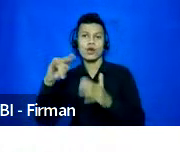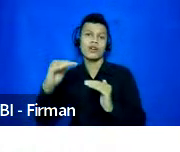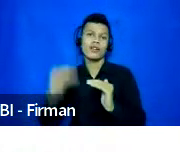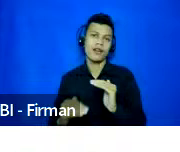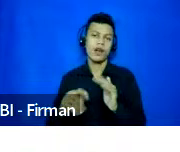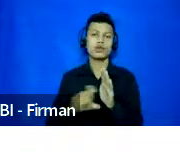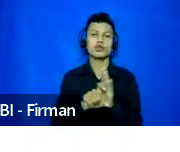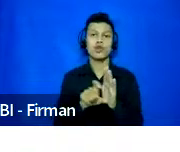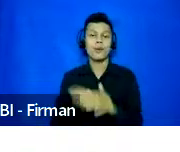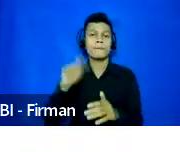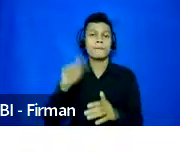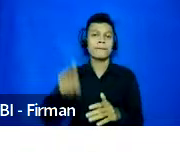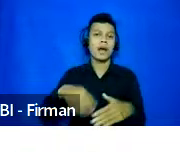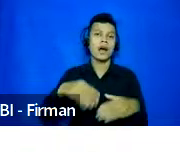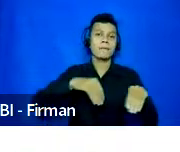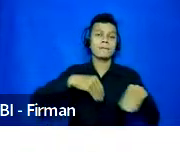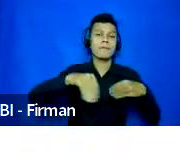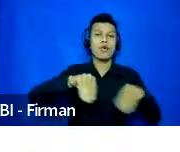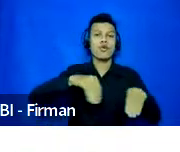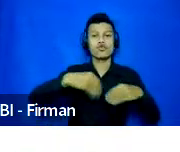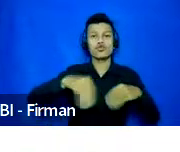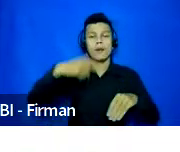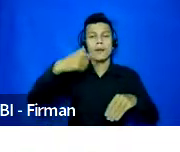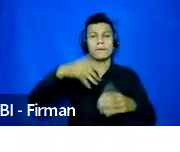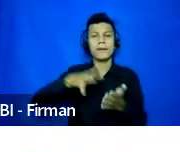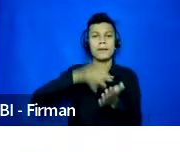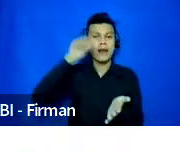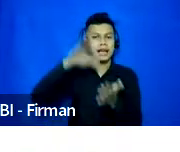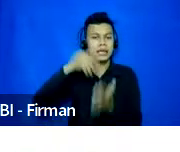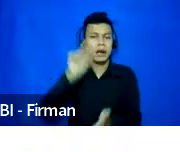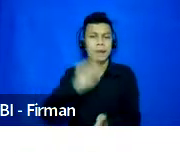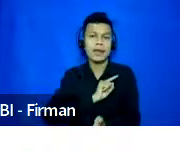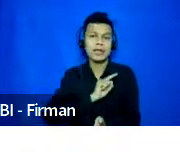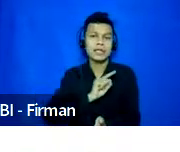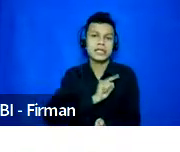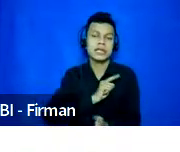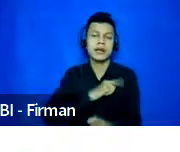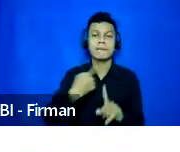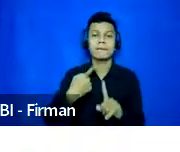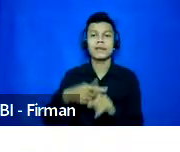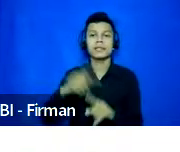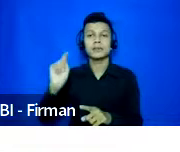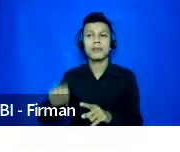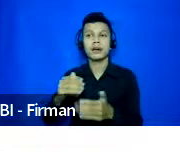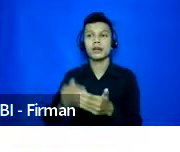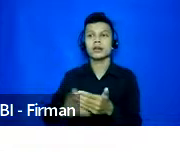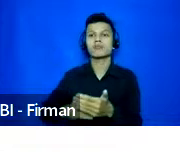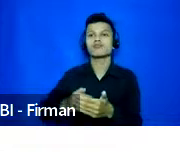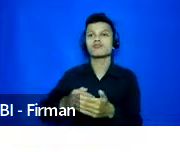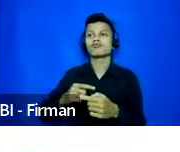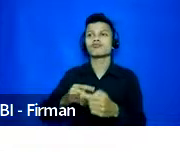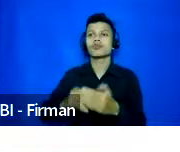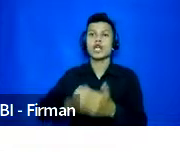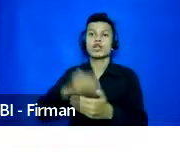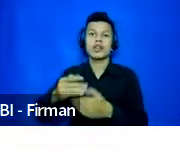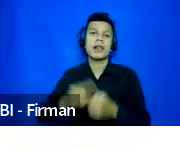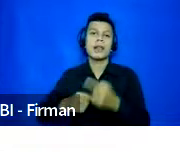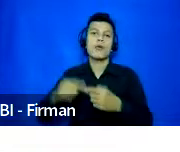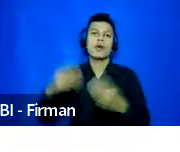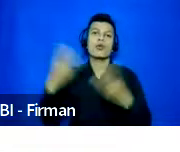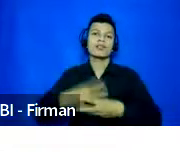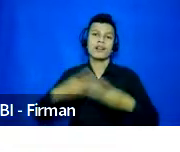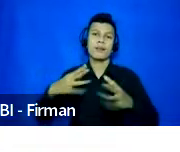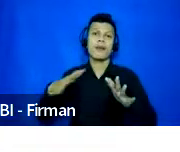and combining this with teacher follow-up via WhatsApp, or worksheets for children to do at home, and then having small